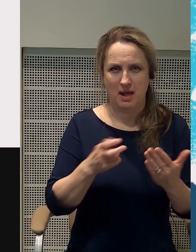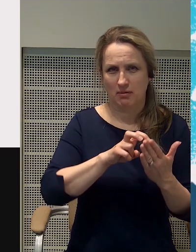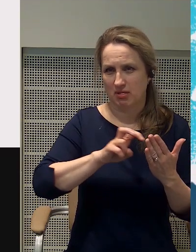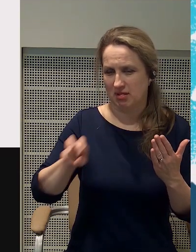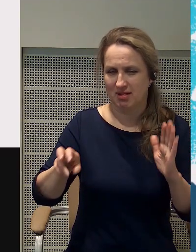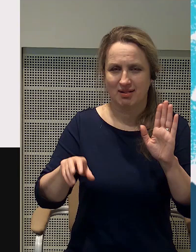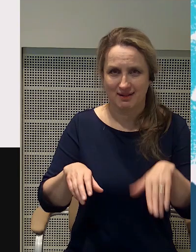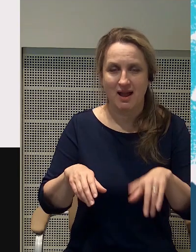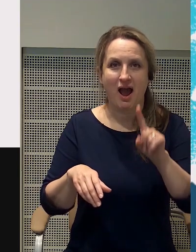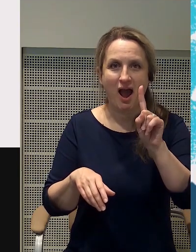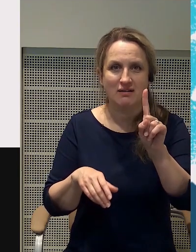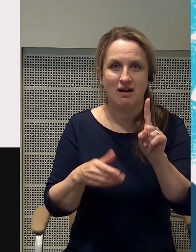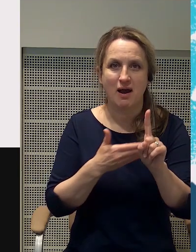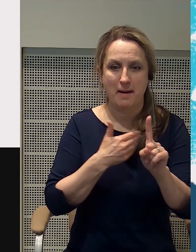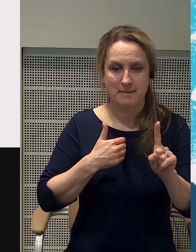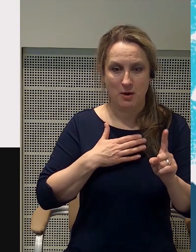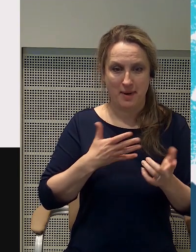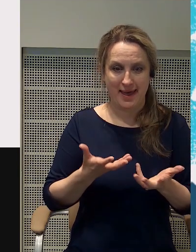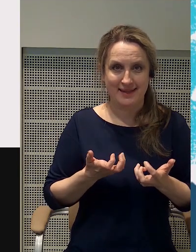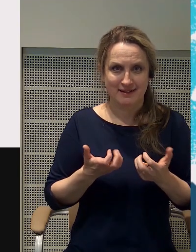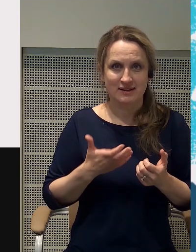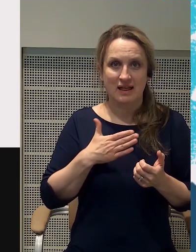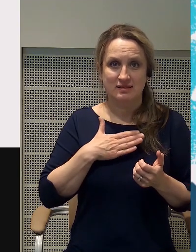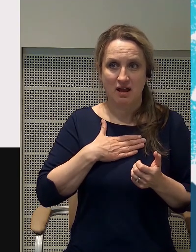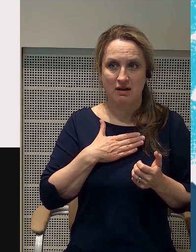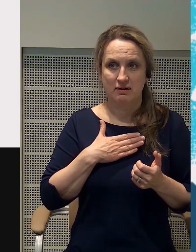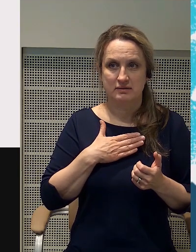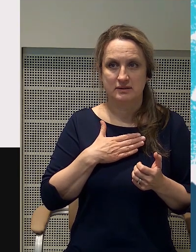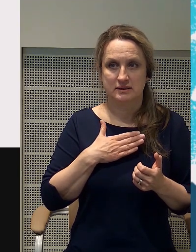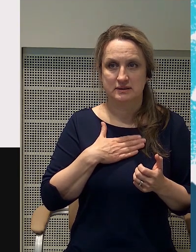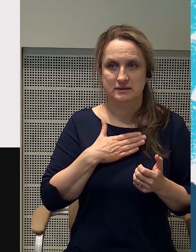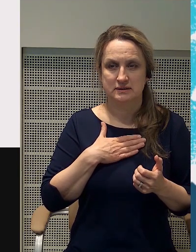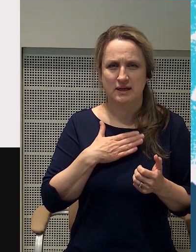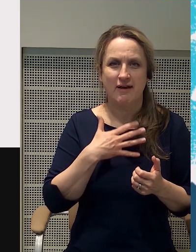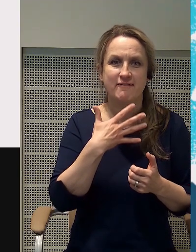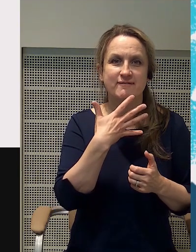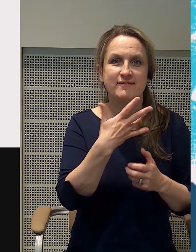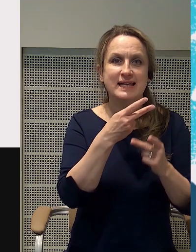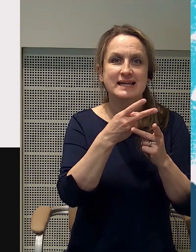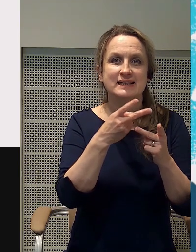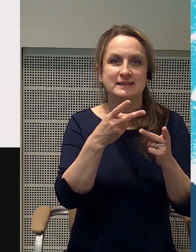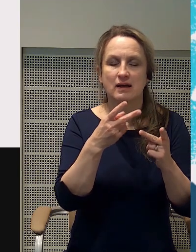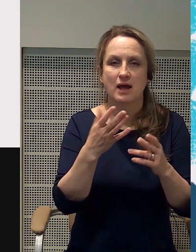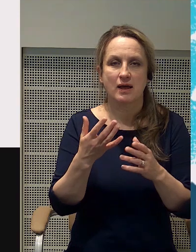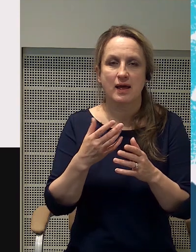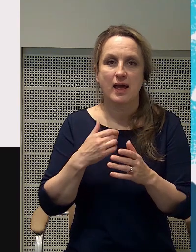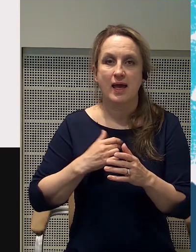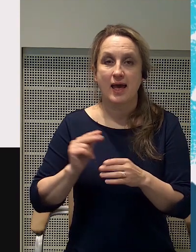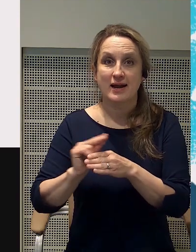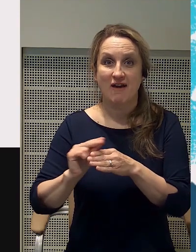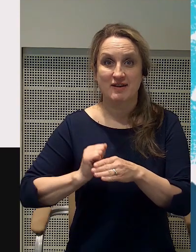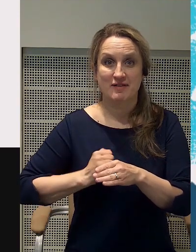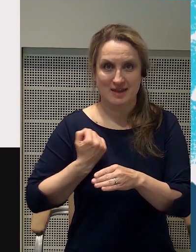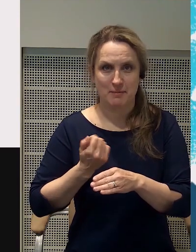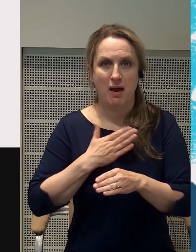to 5 different markets. And we basically have set up the strategy and implemented the activities